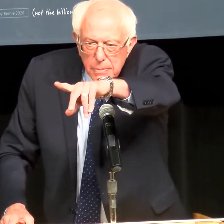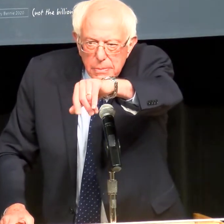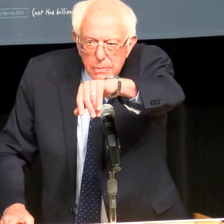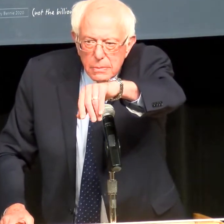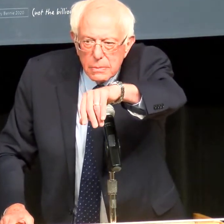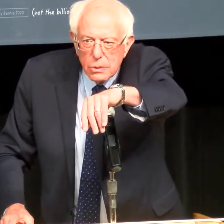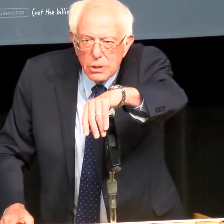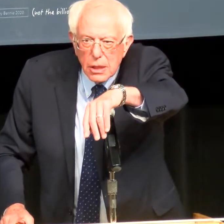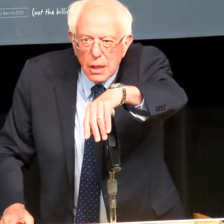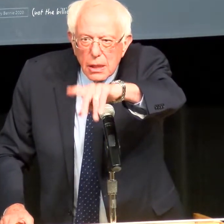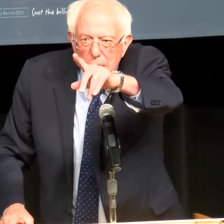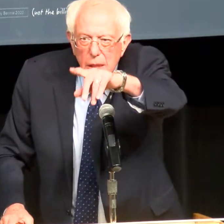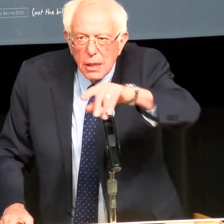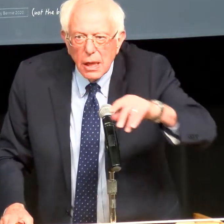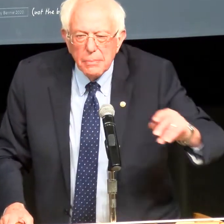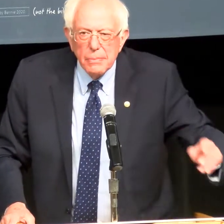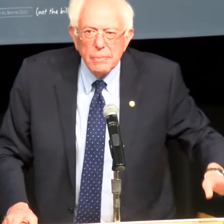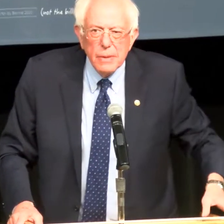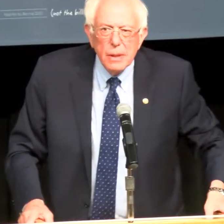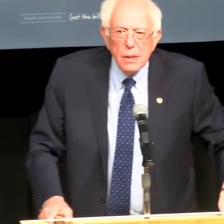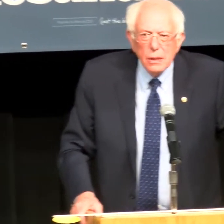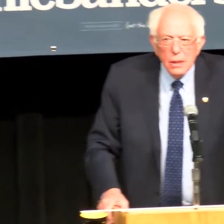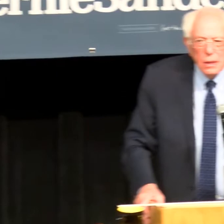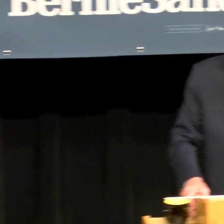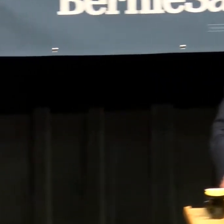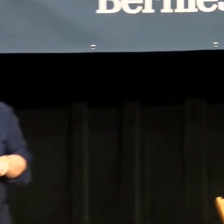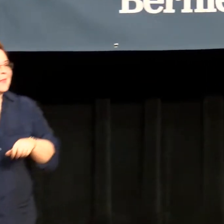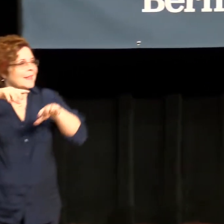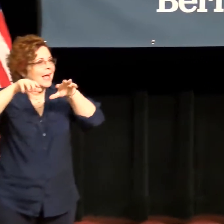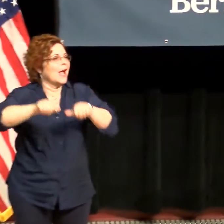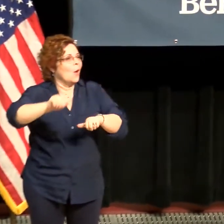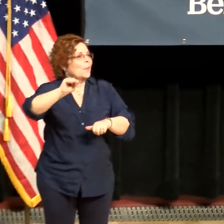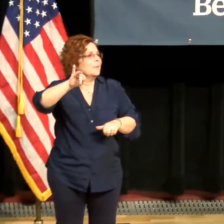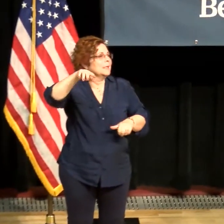Stand up. Who said that? Yeah.